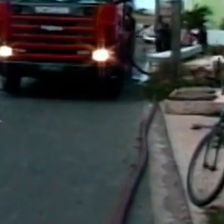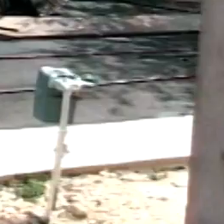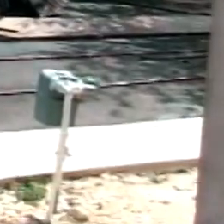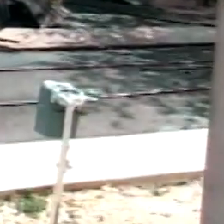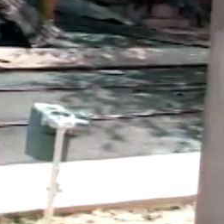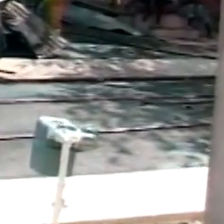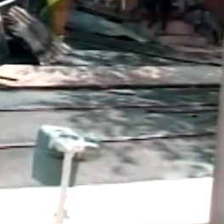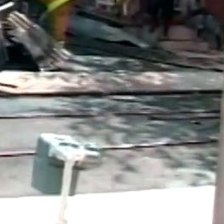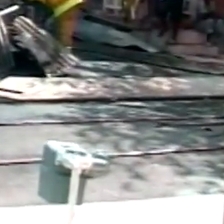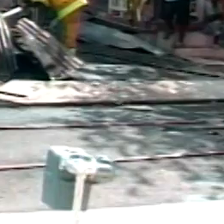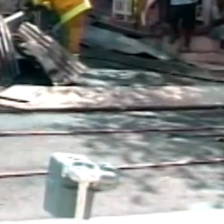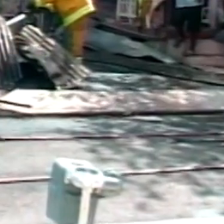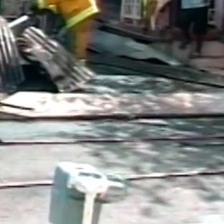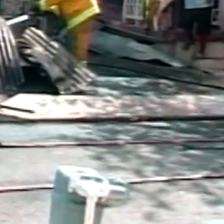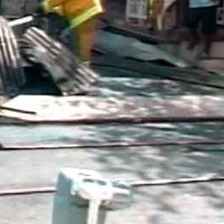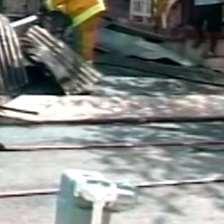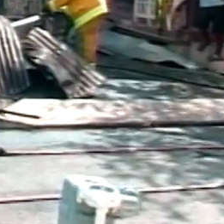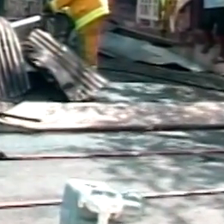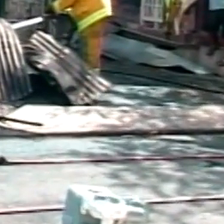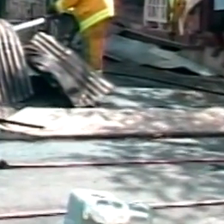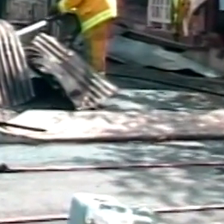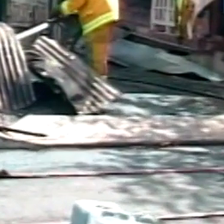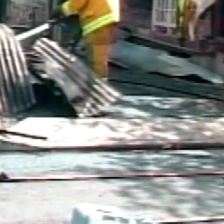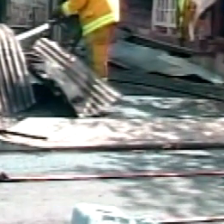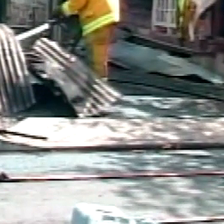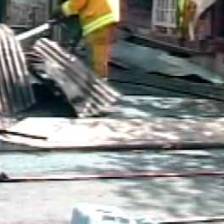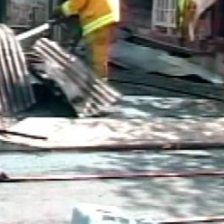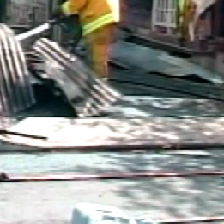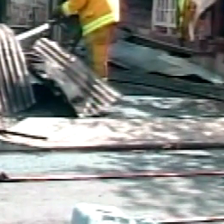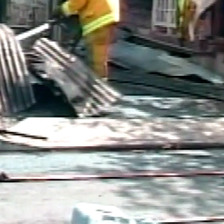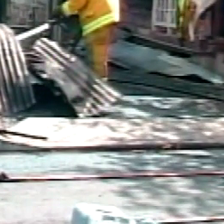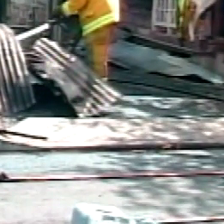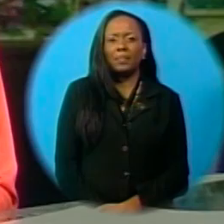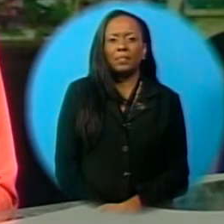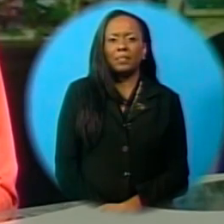10 officers responded to the emergency.